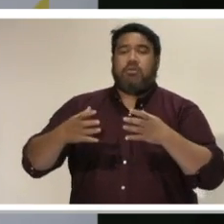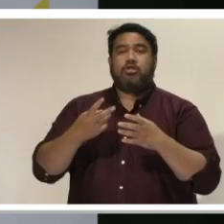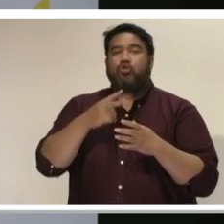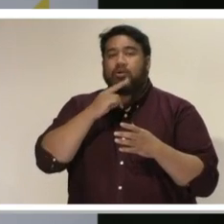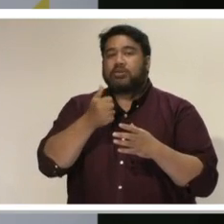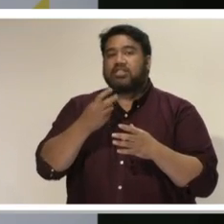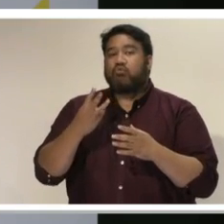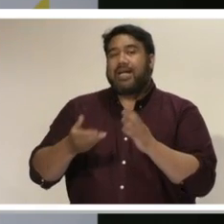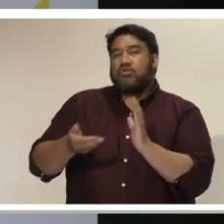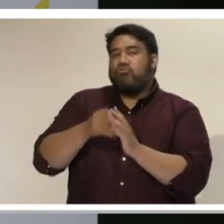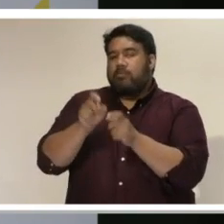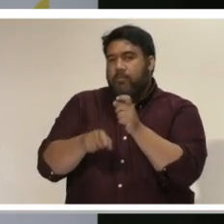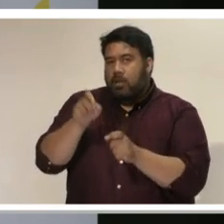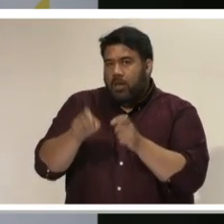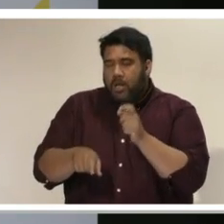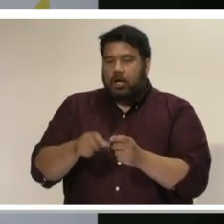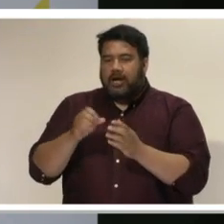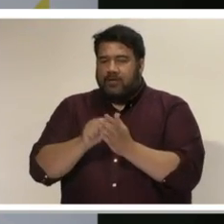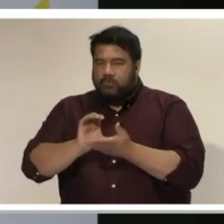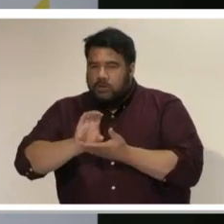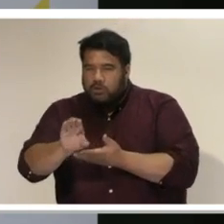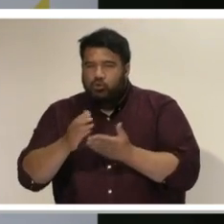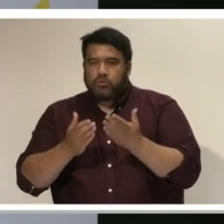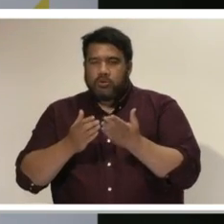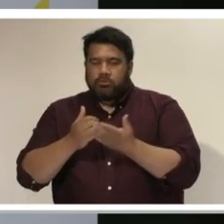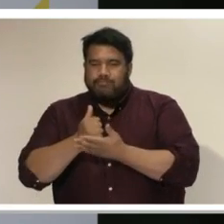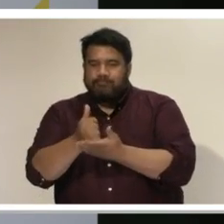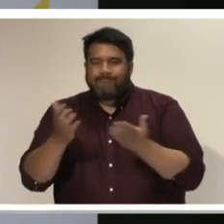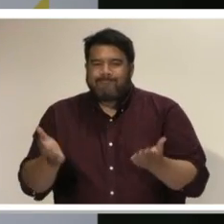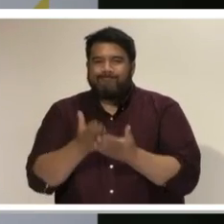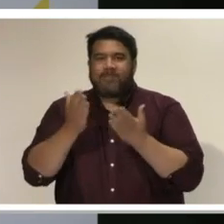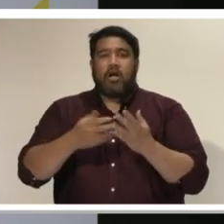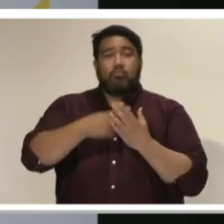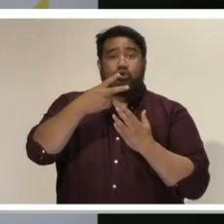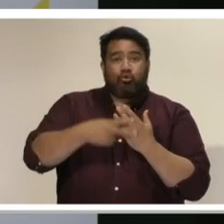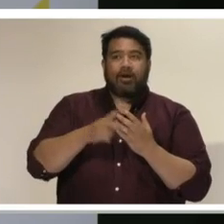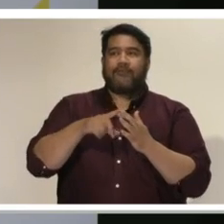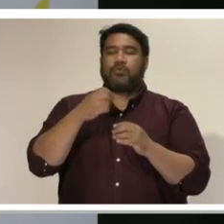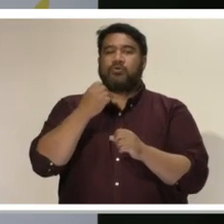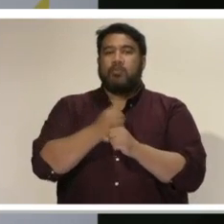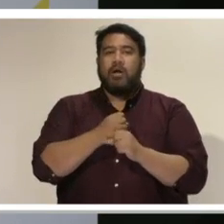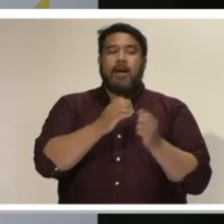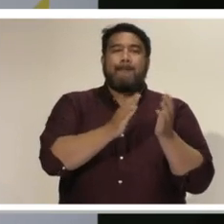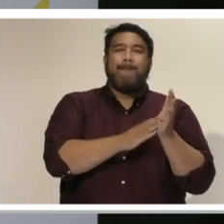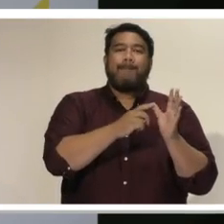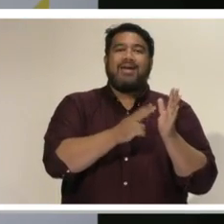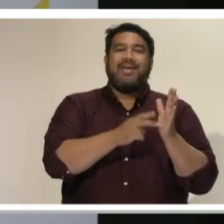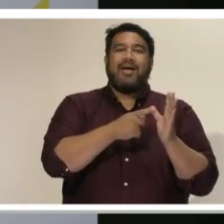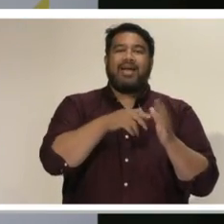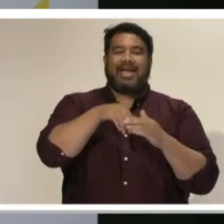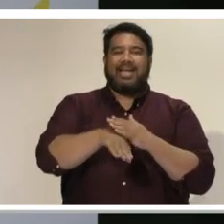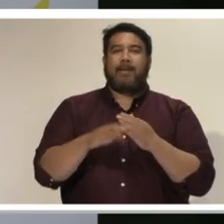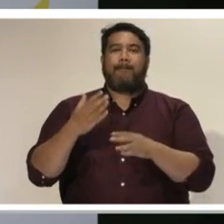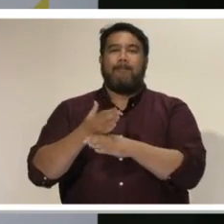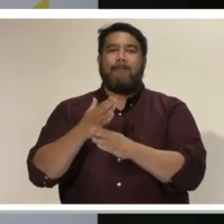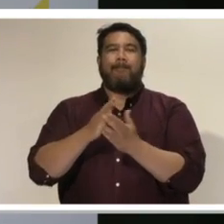invested significantly in programs that support both employment and upskilling and training like mana and mahi. Before New Zealanders went into